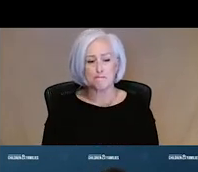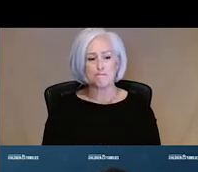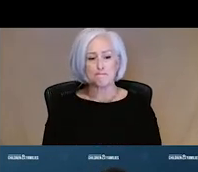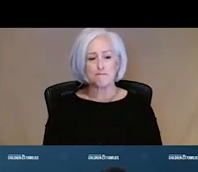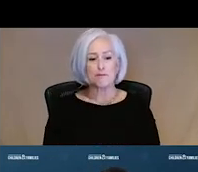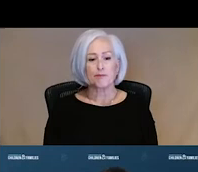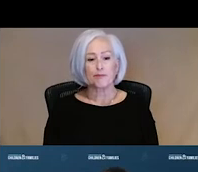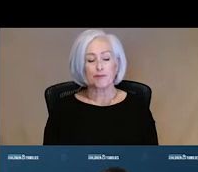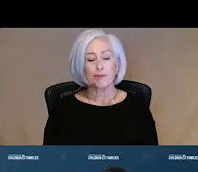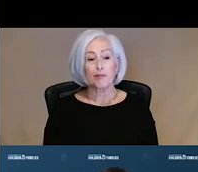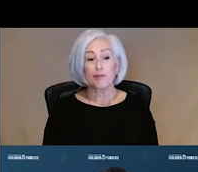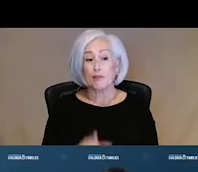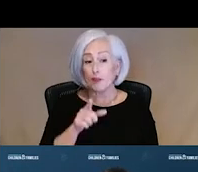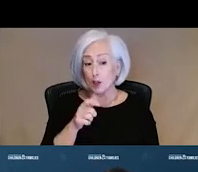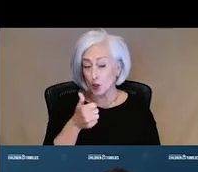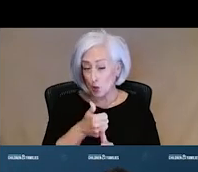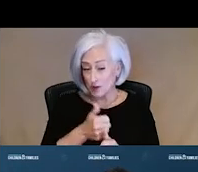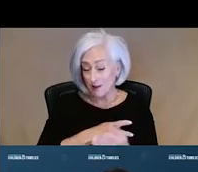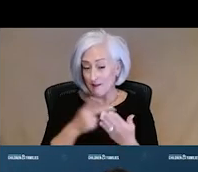If you're a program recipient,